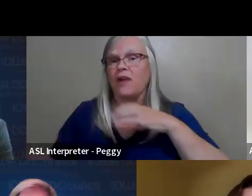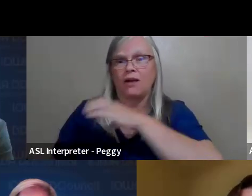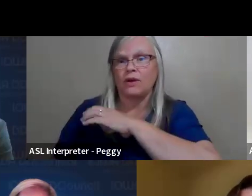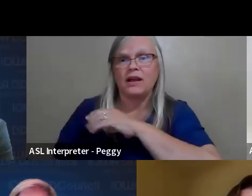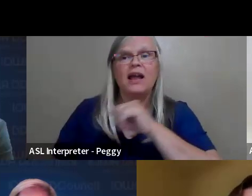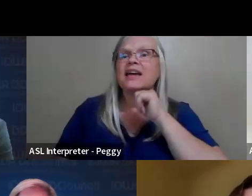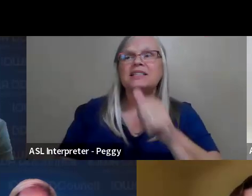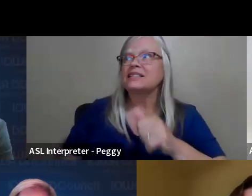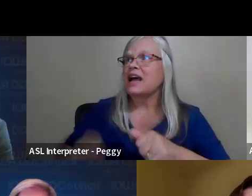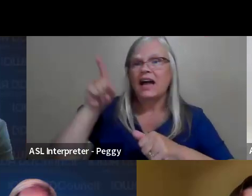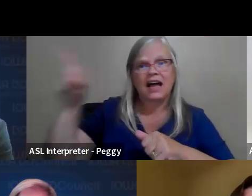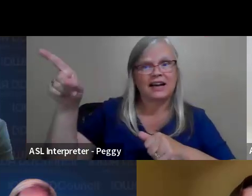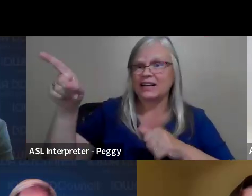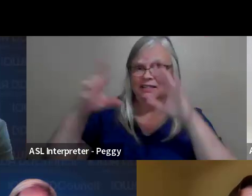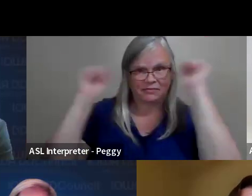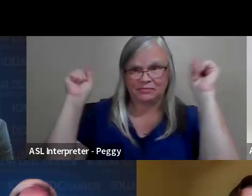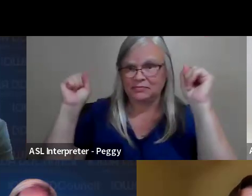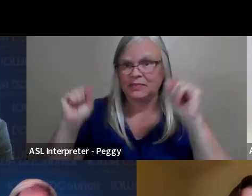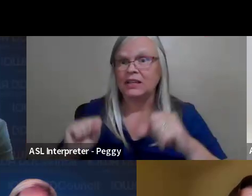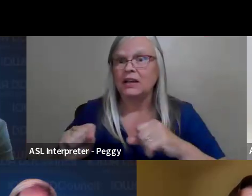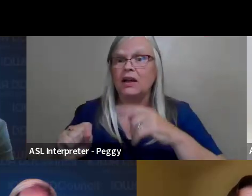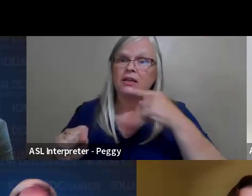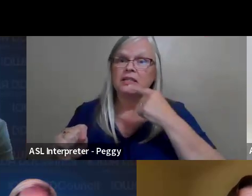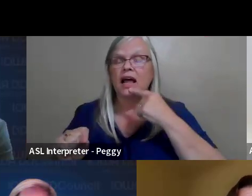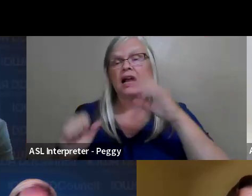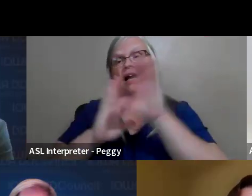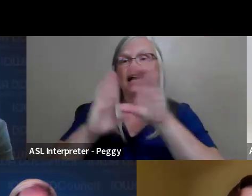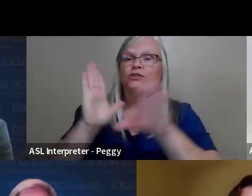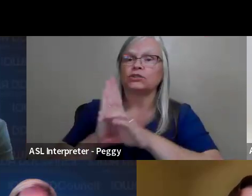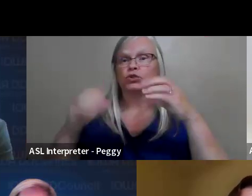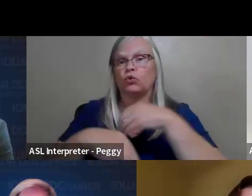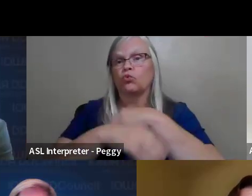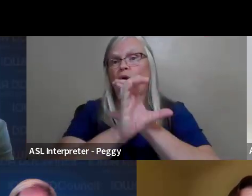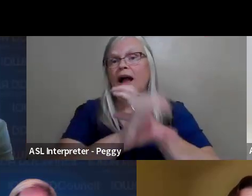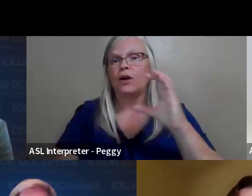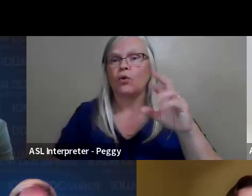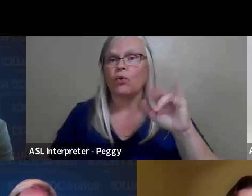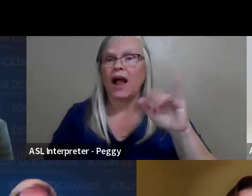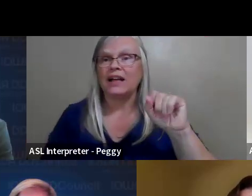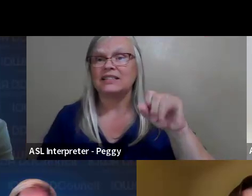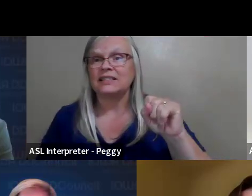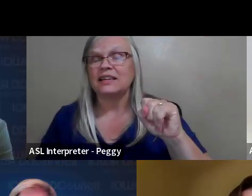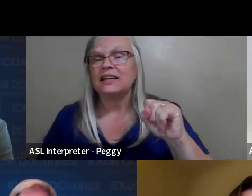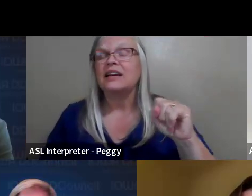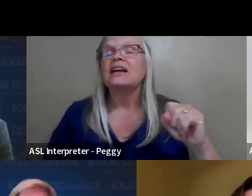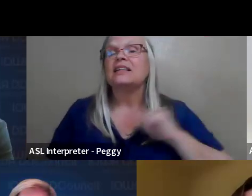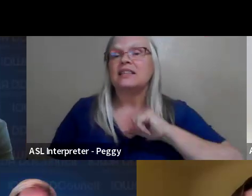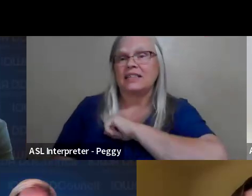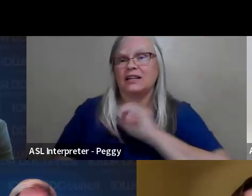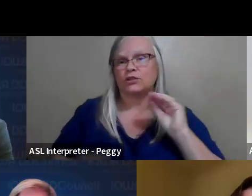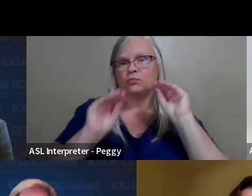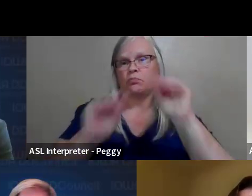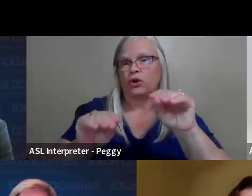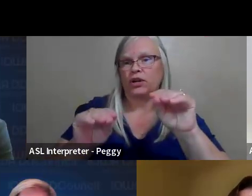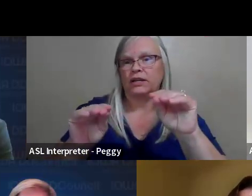role of the executive. So when you throw the words around constitutional crisis, the Senate is putting in these safeguards